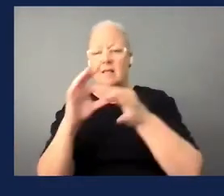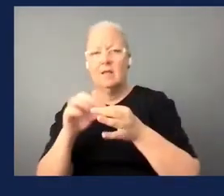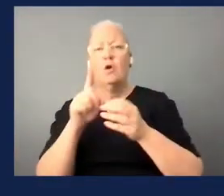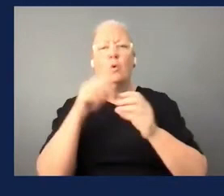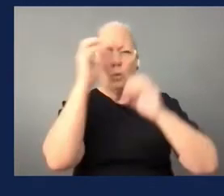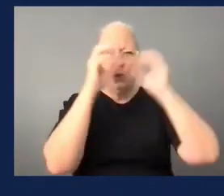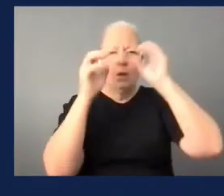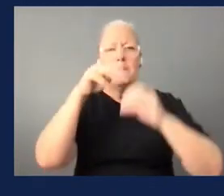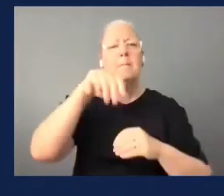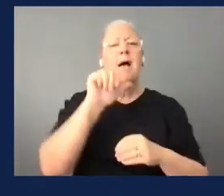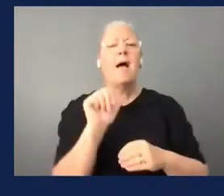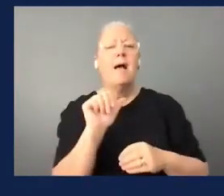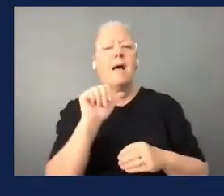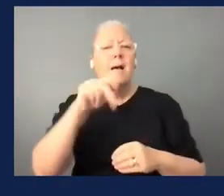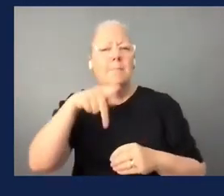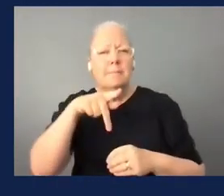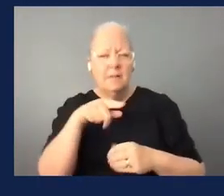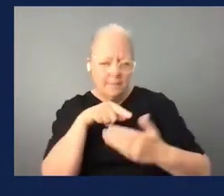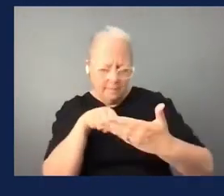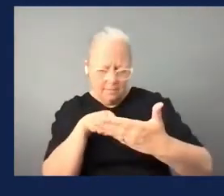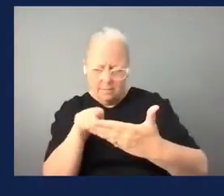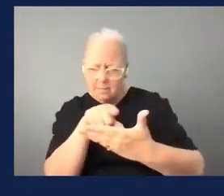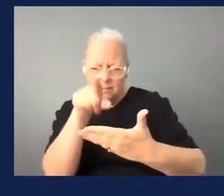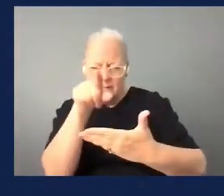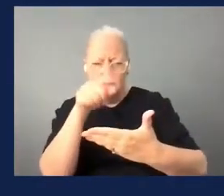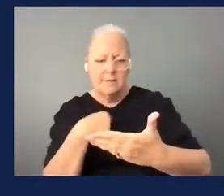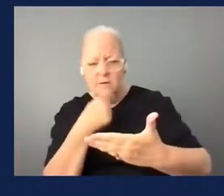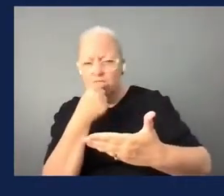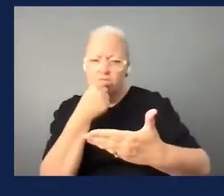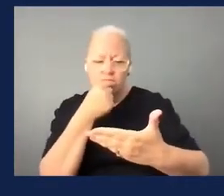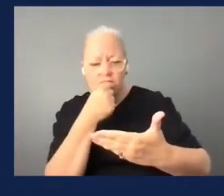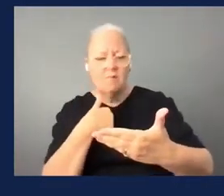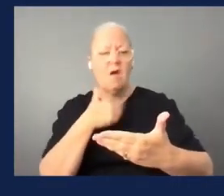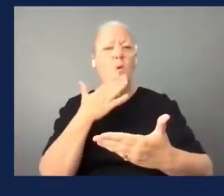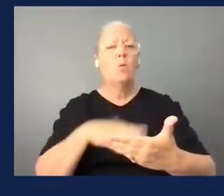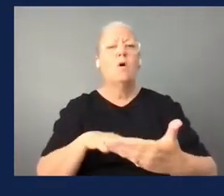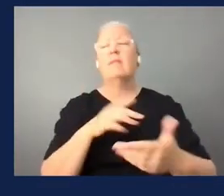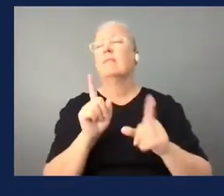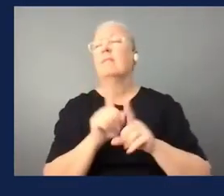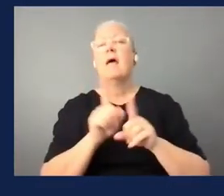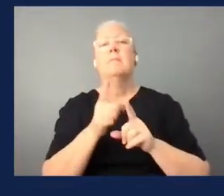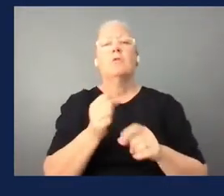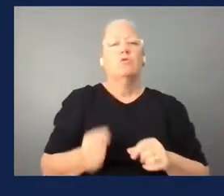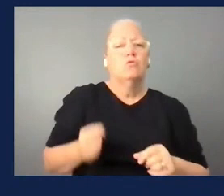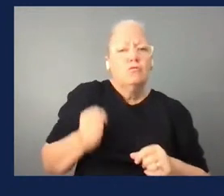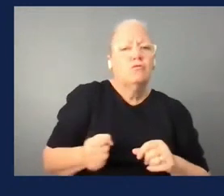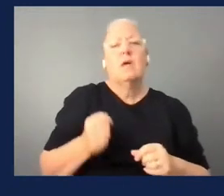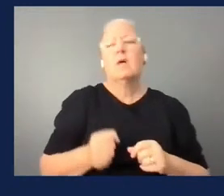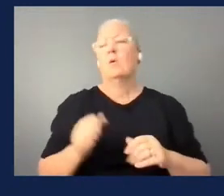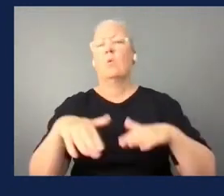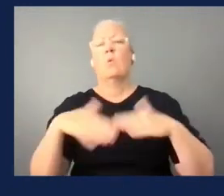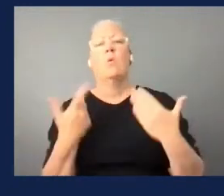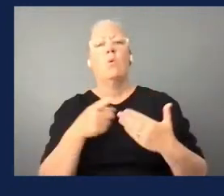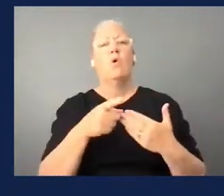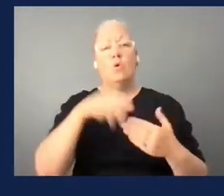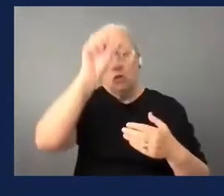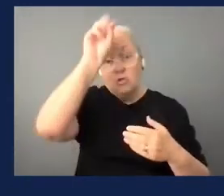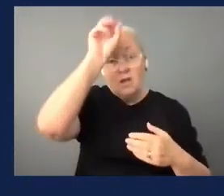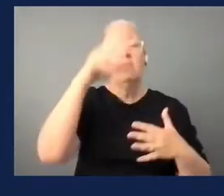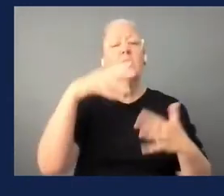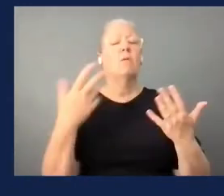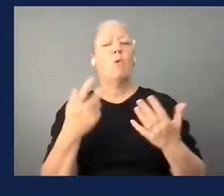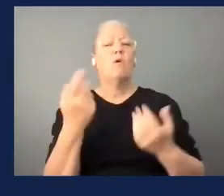your travel through public transport very easily. So that's also how to find the